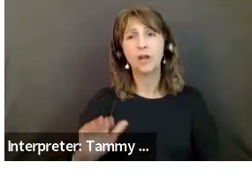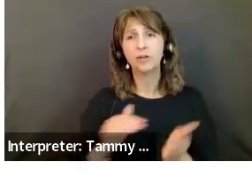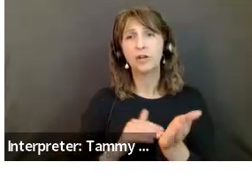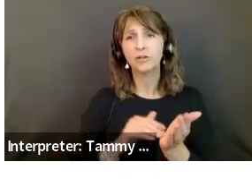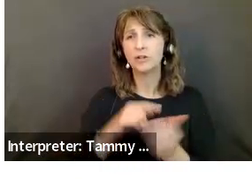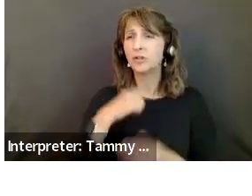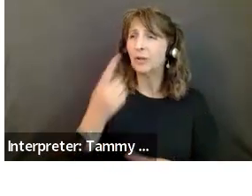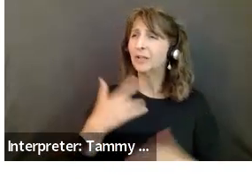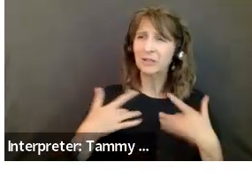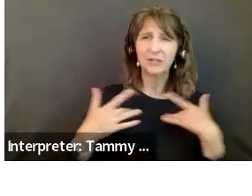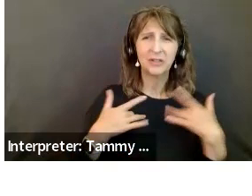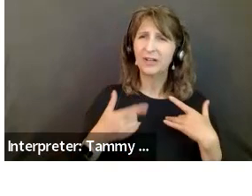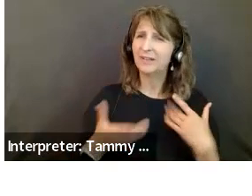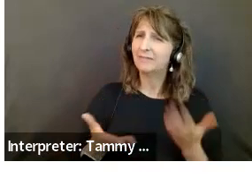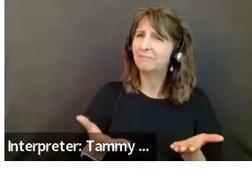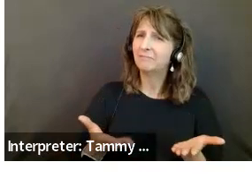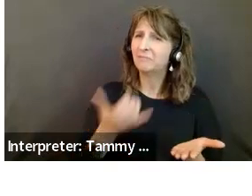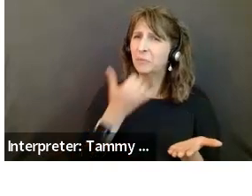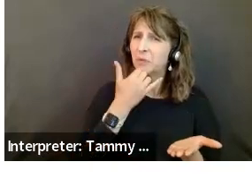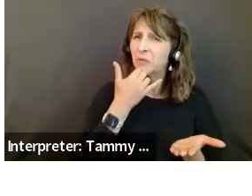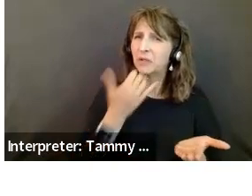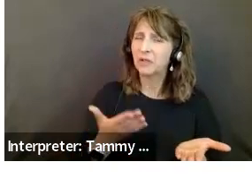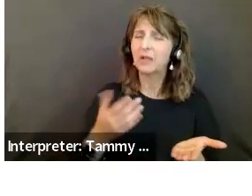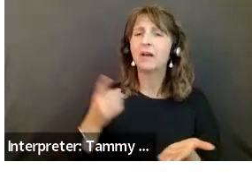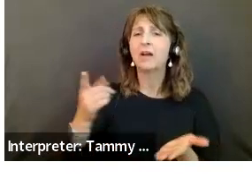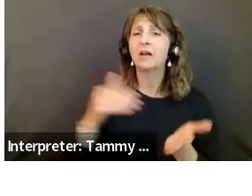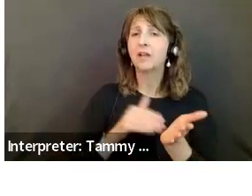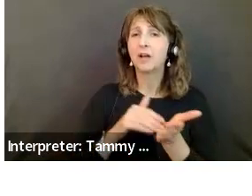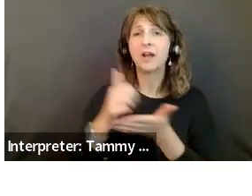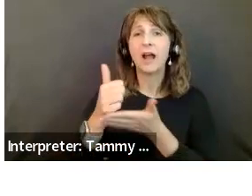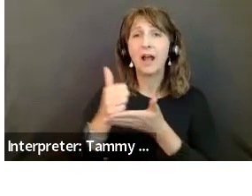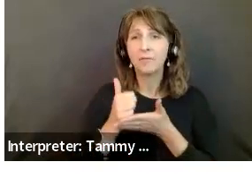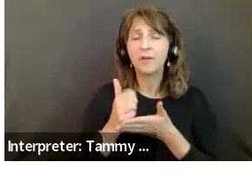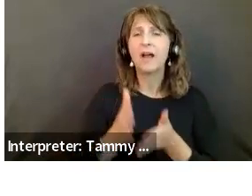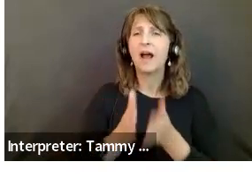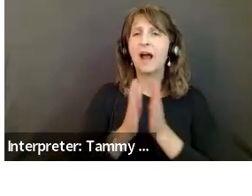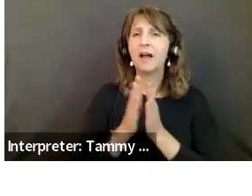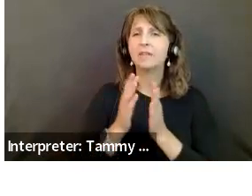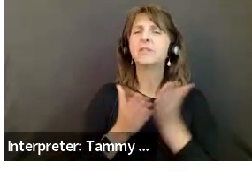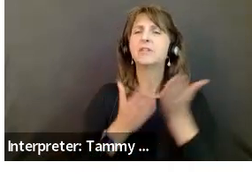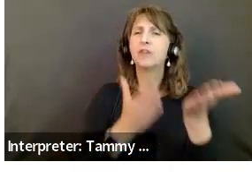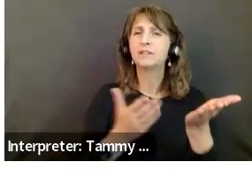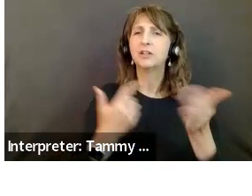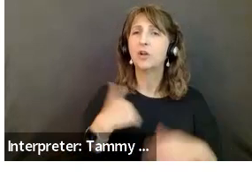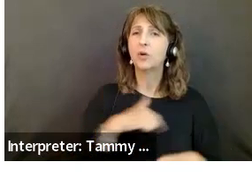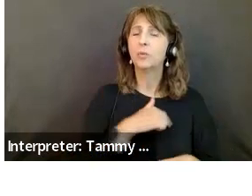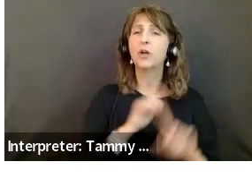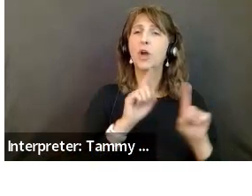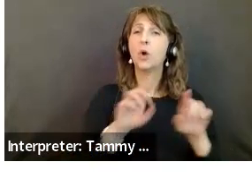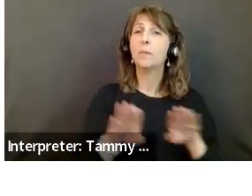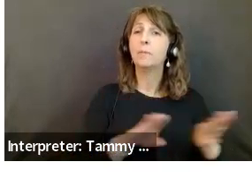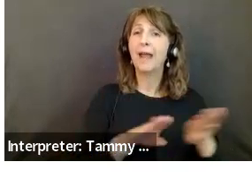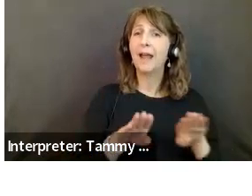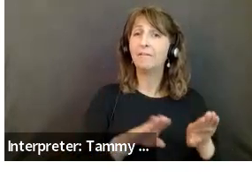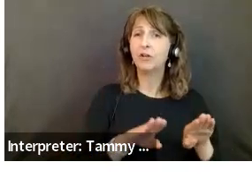concerns. And he, was very helpful and suggested we see a behavioral pediatrician, but she had a wait list of